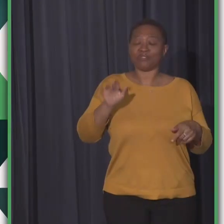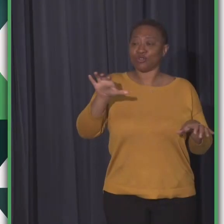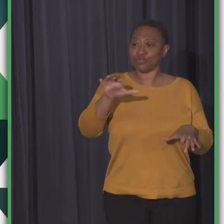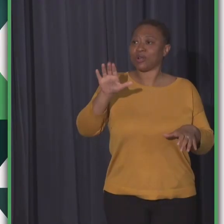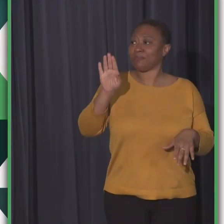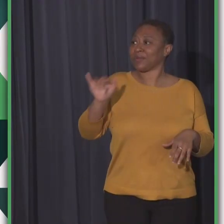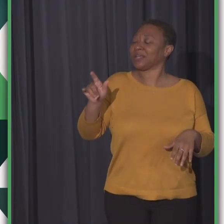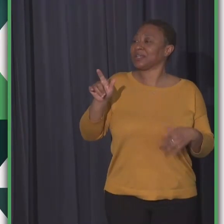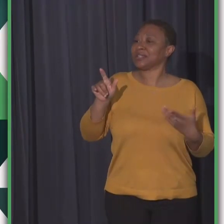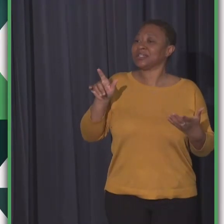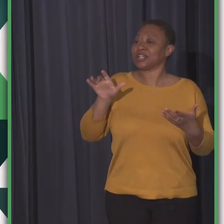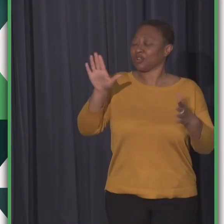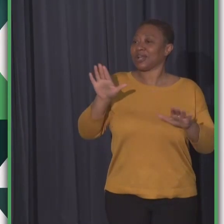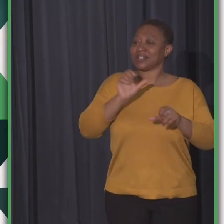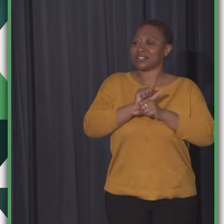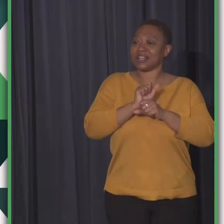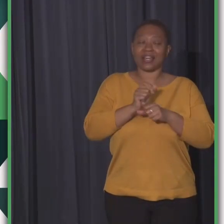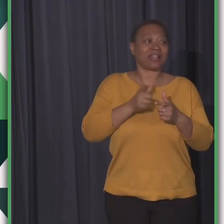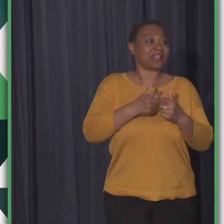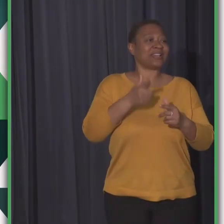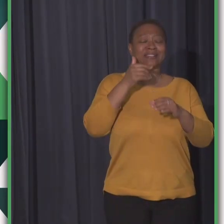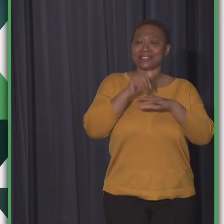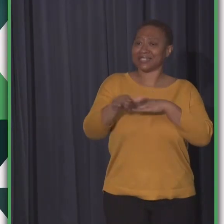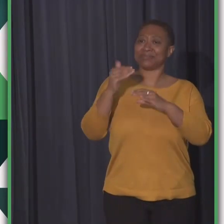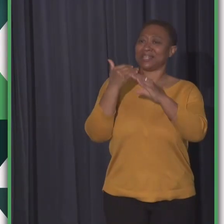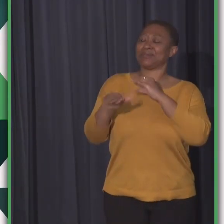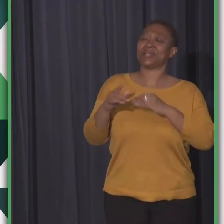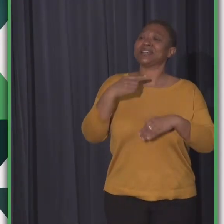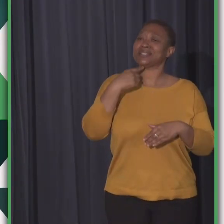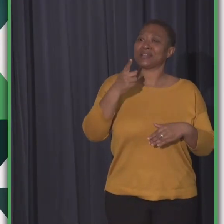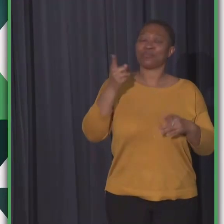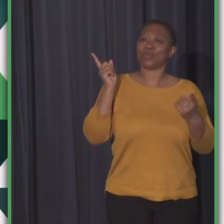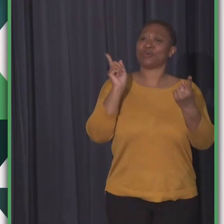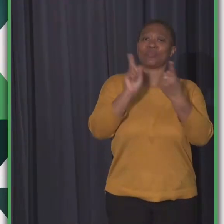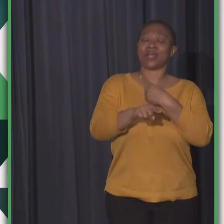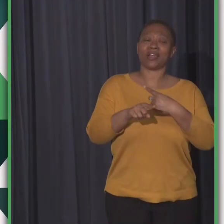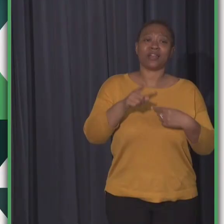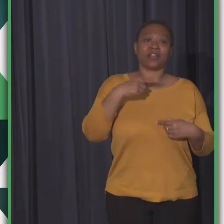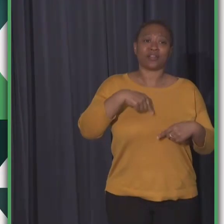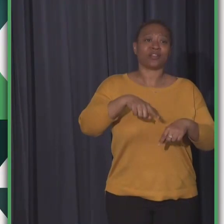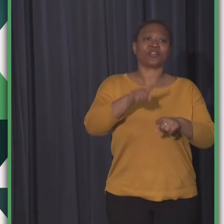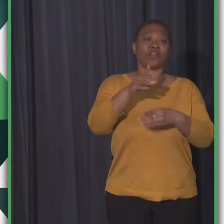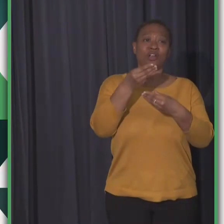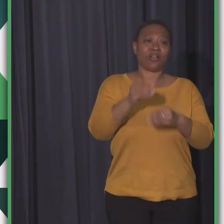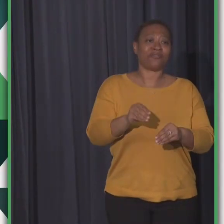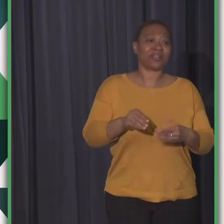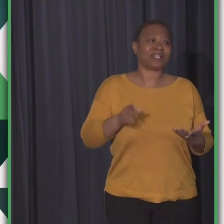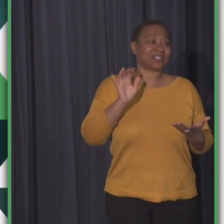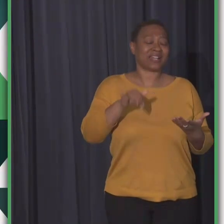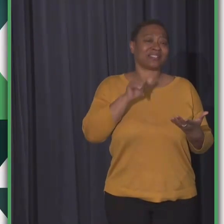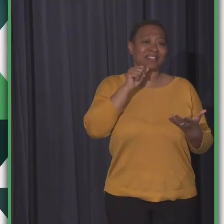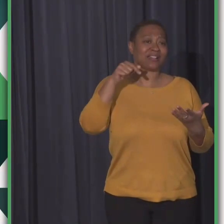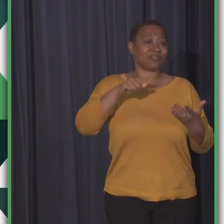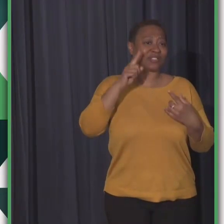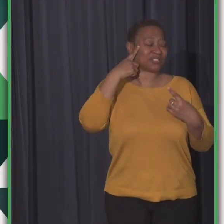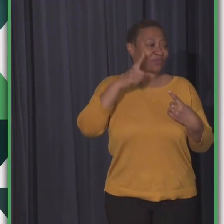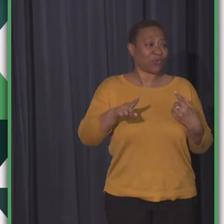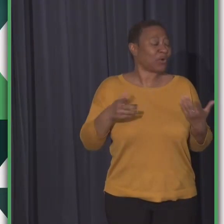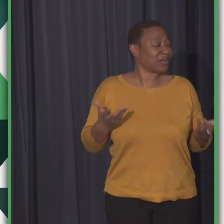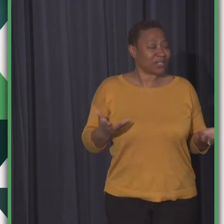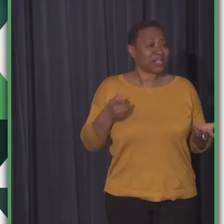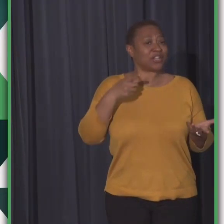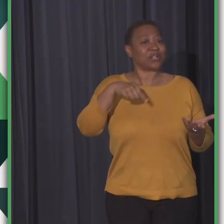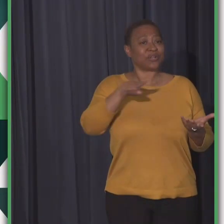which I don't doubt that he is, send him an email. Tell him when you walk past him on y'all way to y'all offices. That's not what this is for.